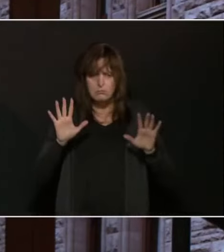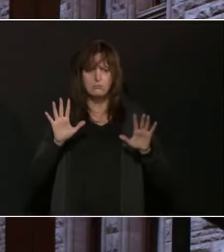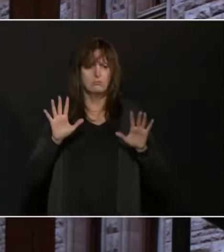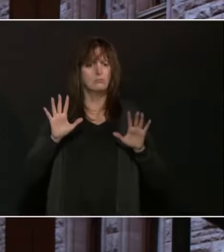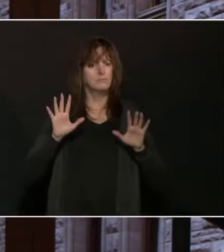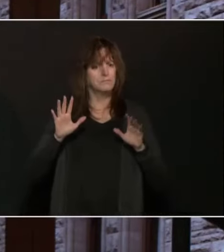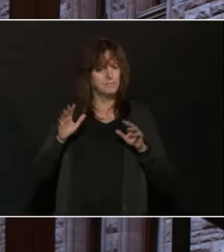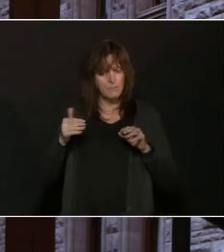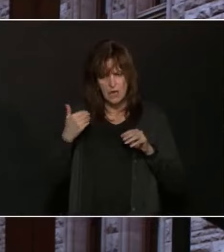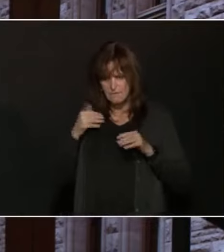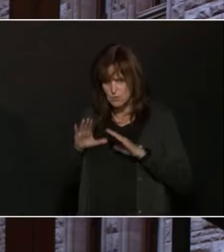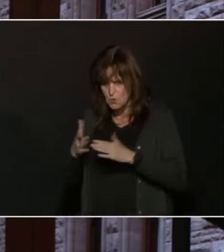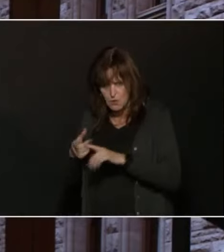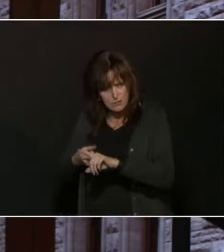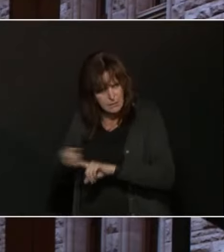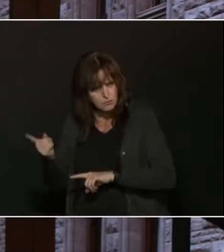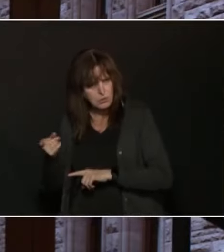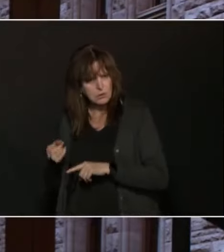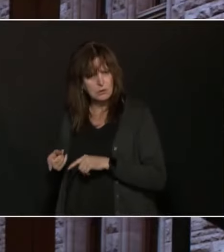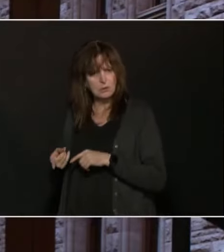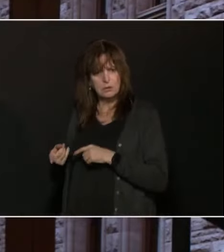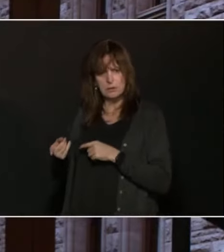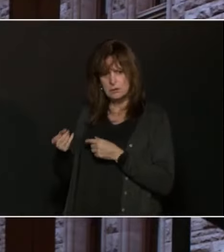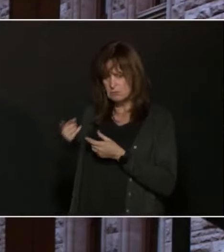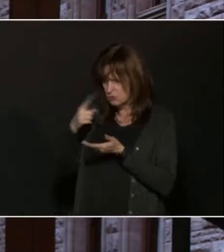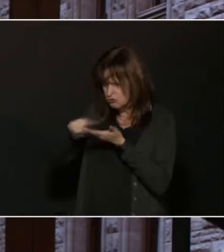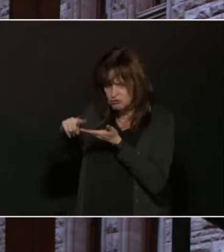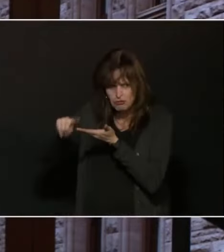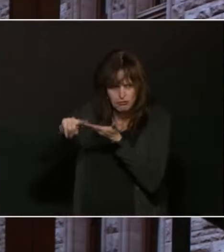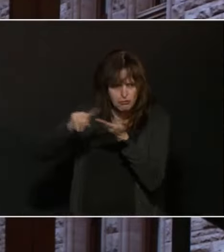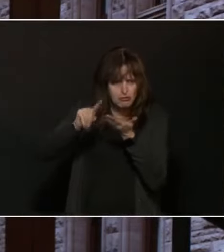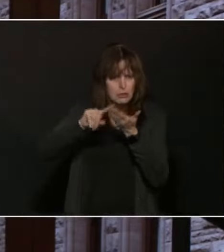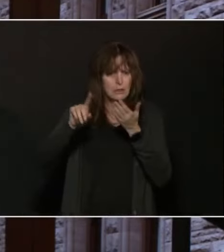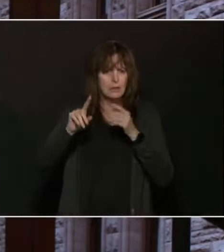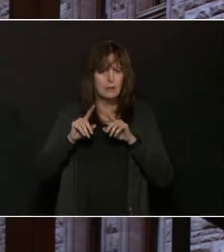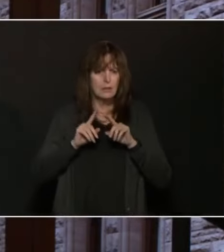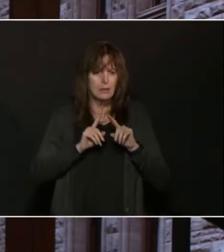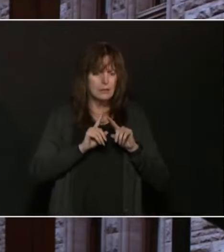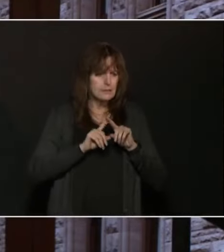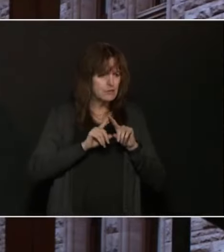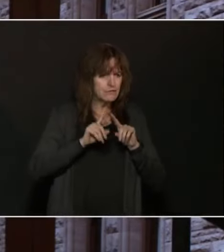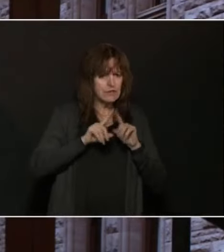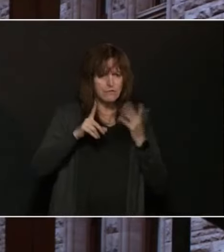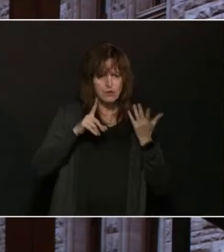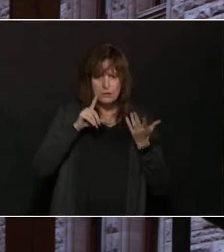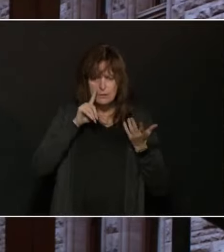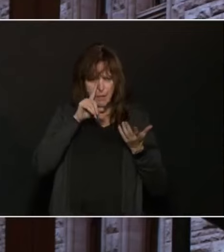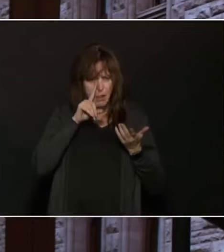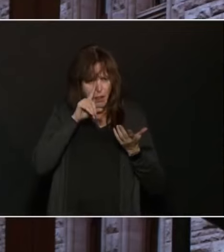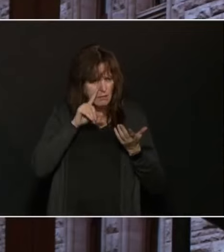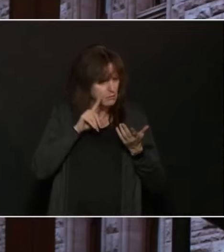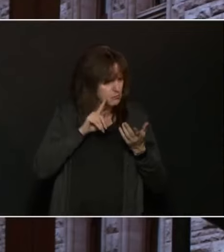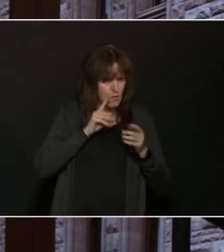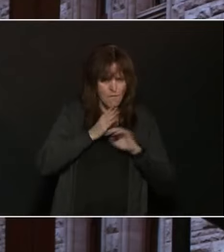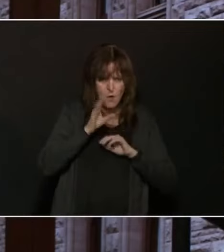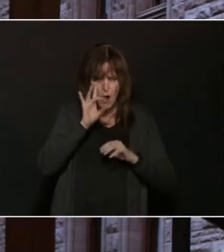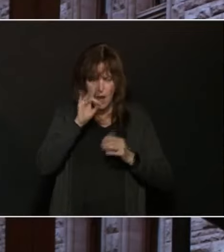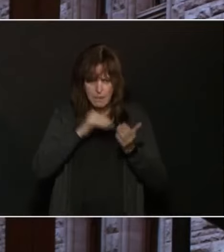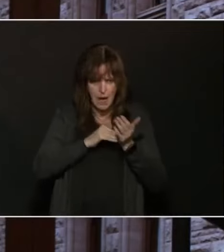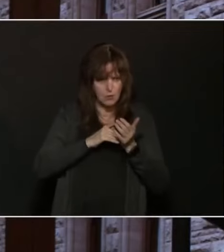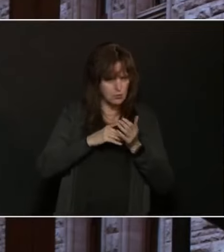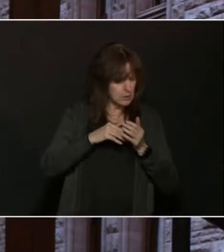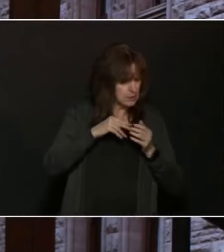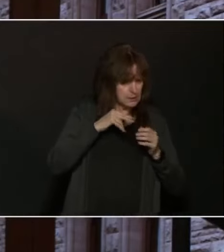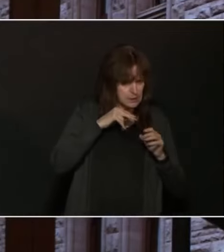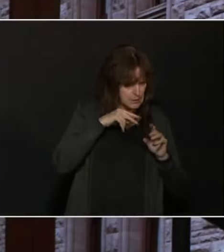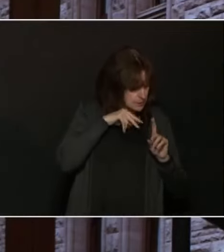at samples throughout the fall with well over 8,000 ones run through looking for any variants, and they hadn't found